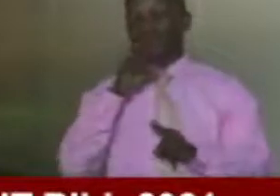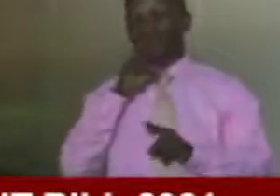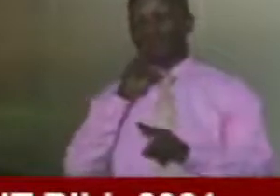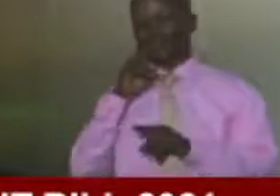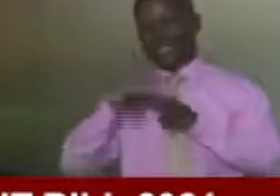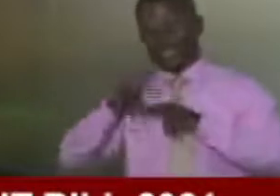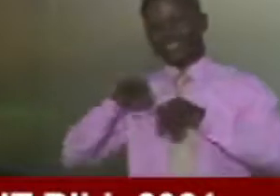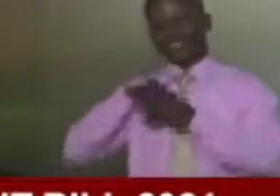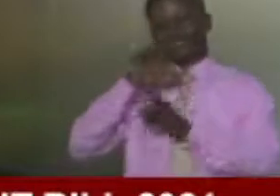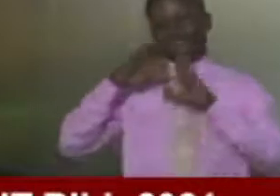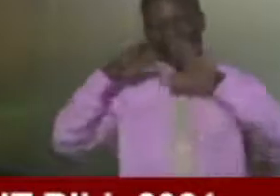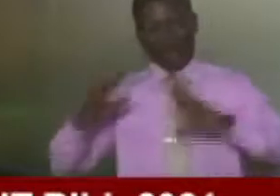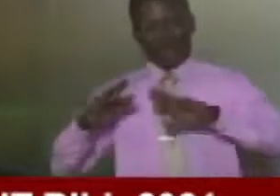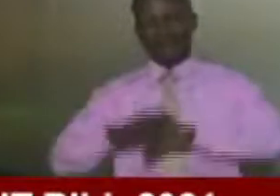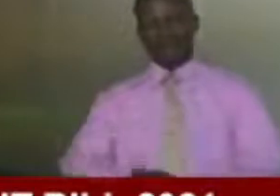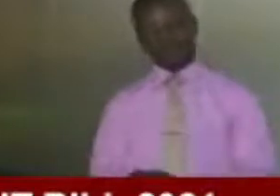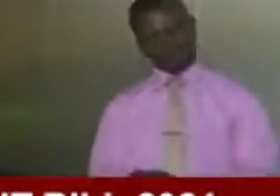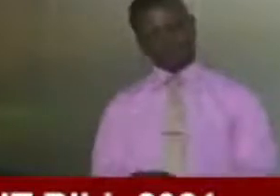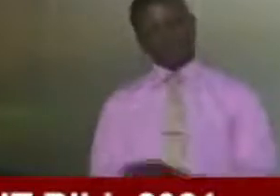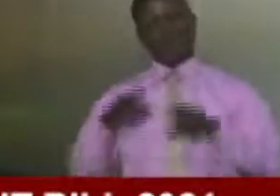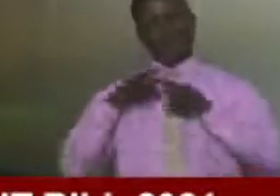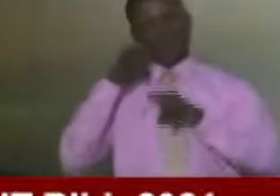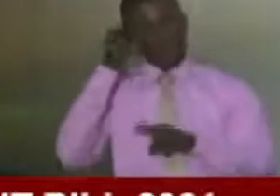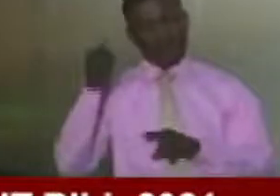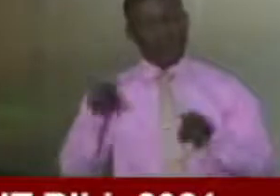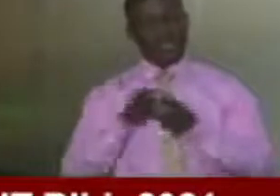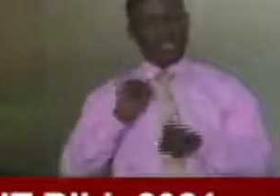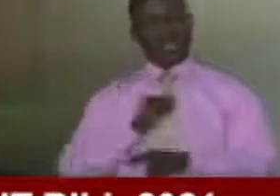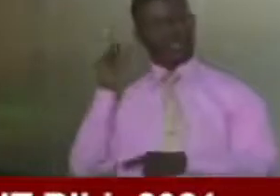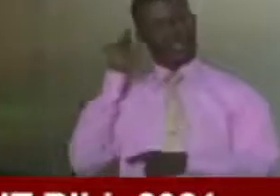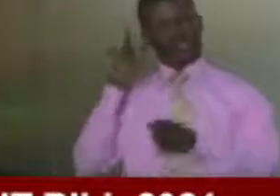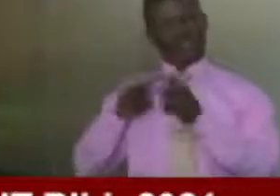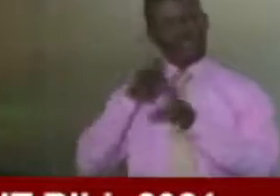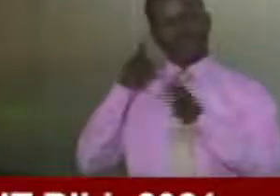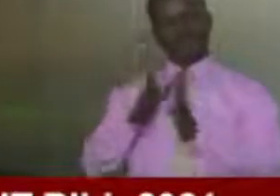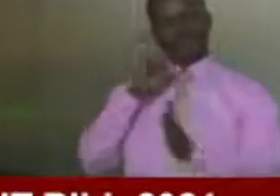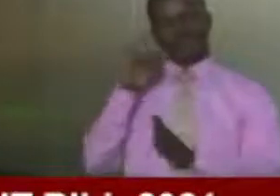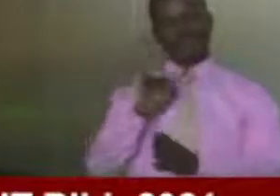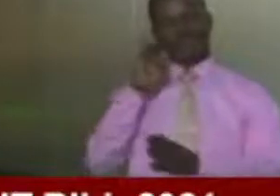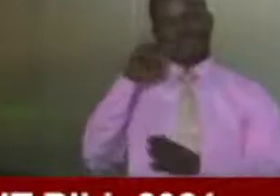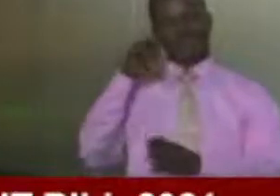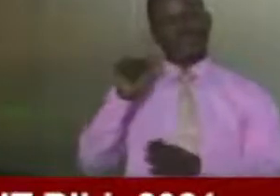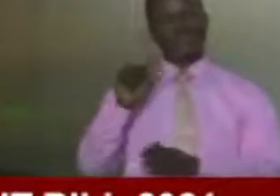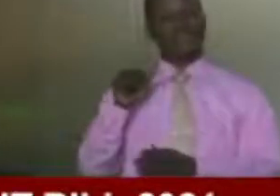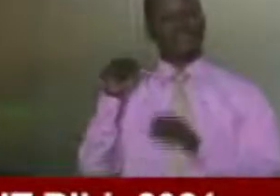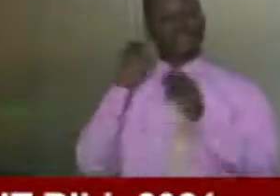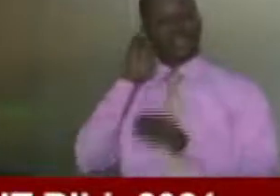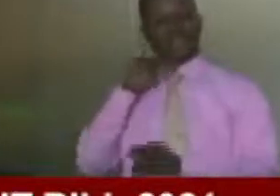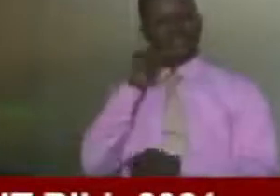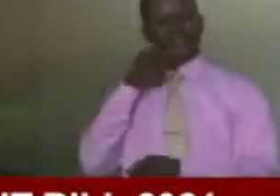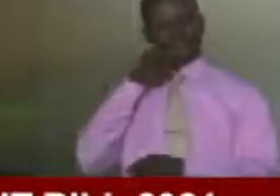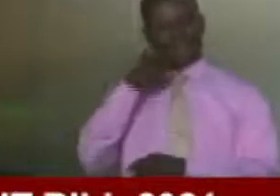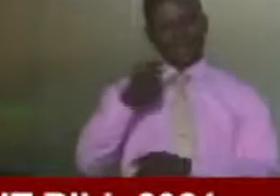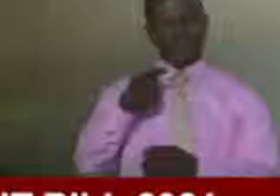when you are right in it. Because, if you listen to Professor Jega, he even mentioned to you why